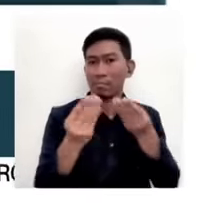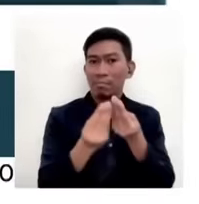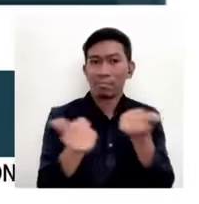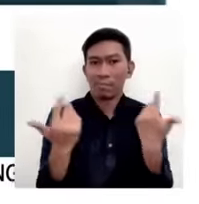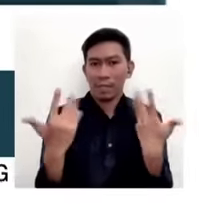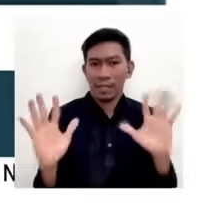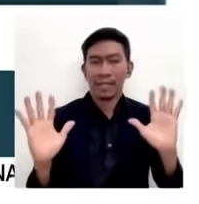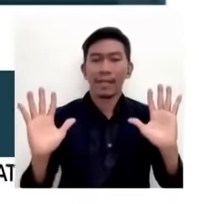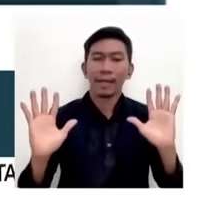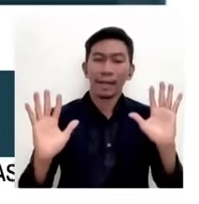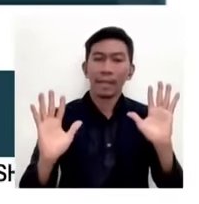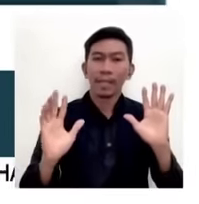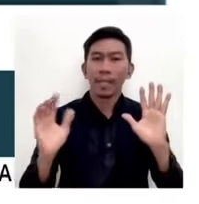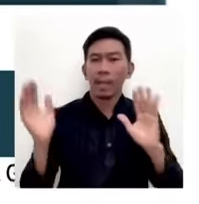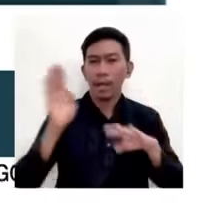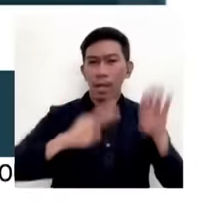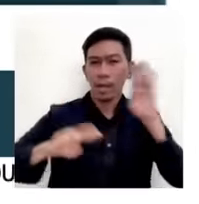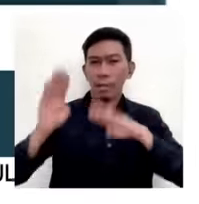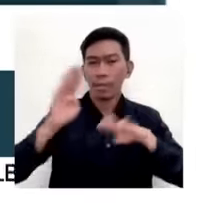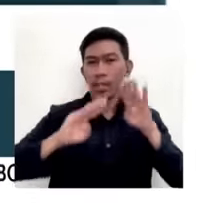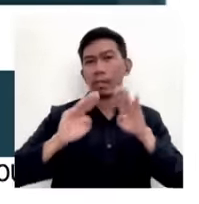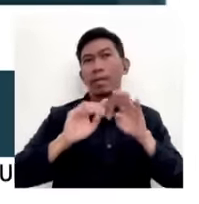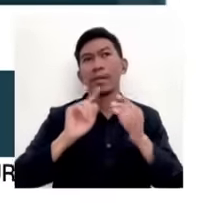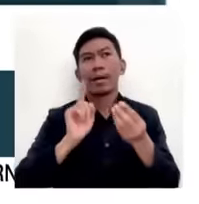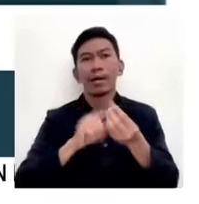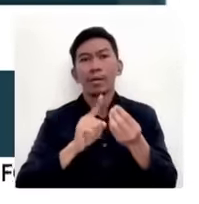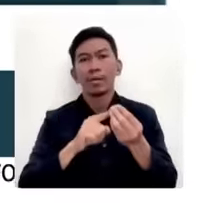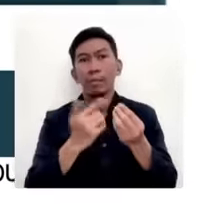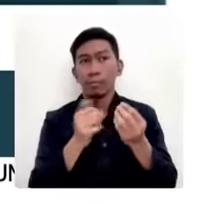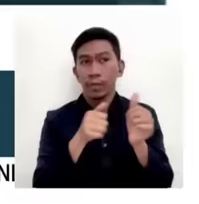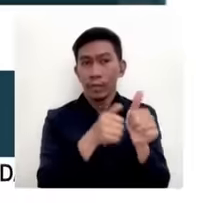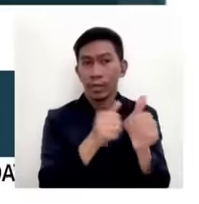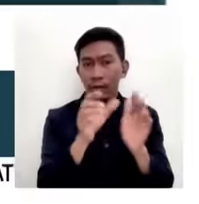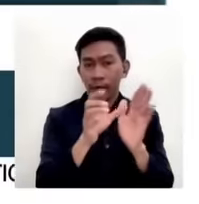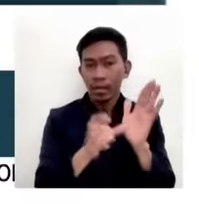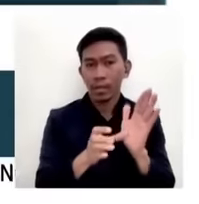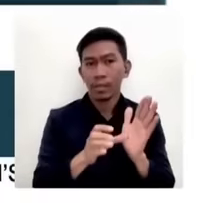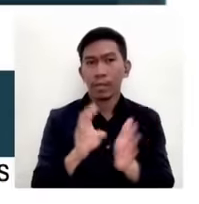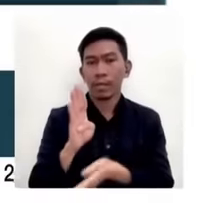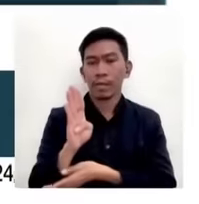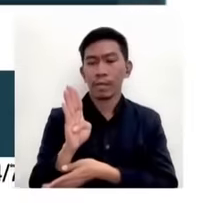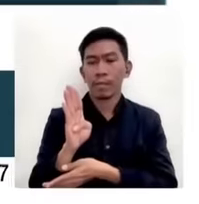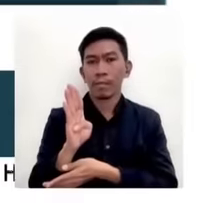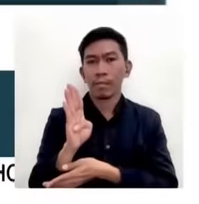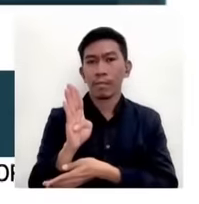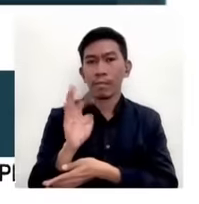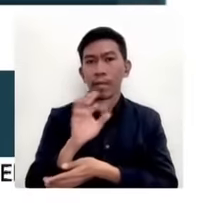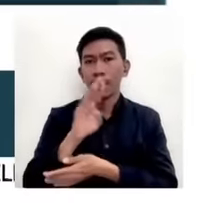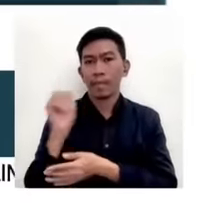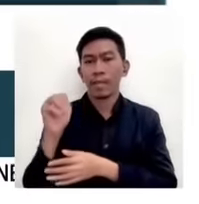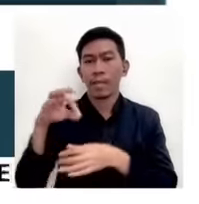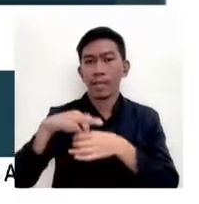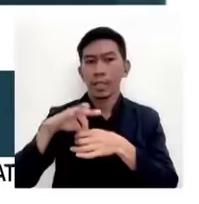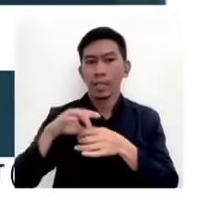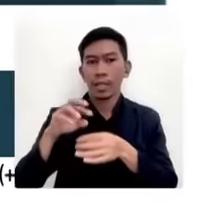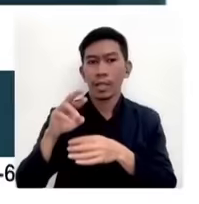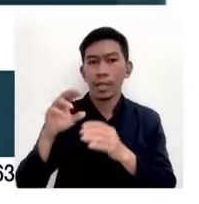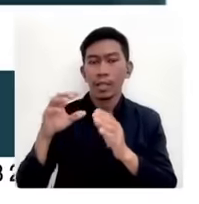issues on constitutionality of the BOL, the Bangsamoro Electoral Code, which the DTA has passed.